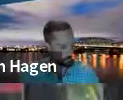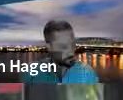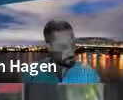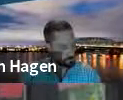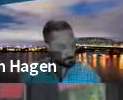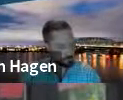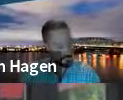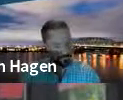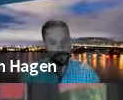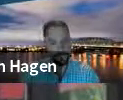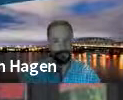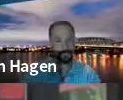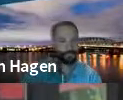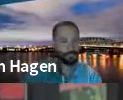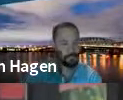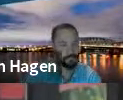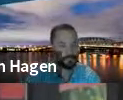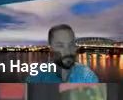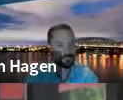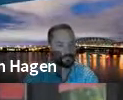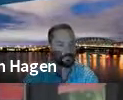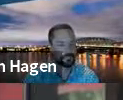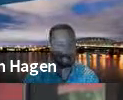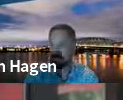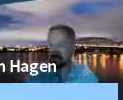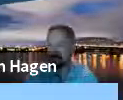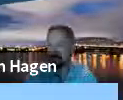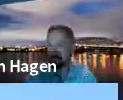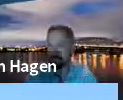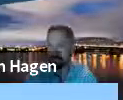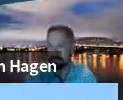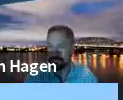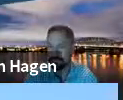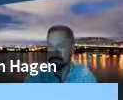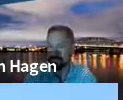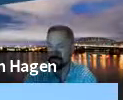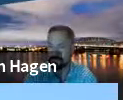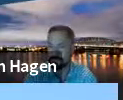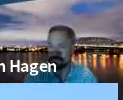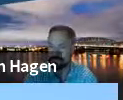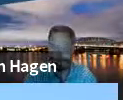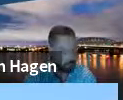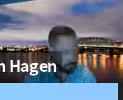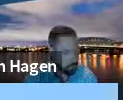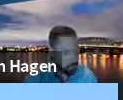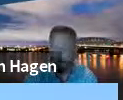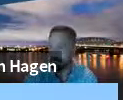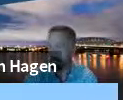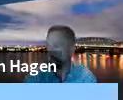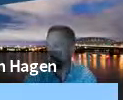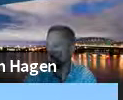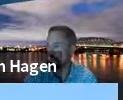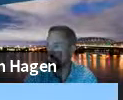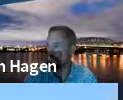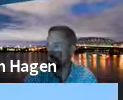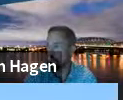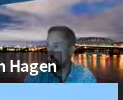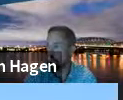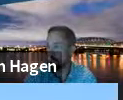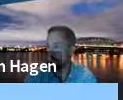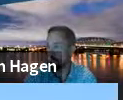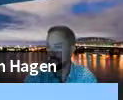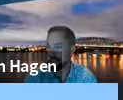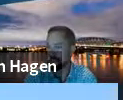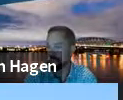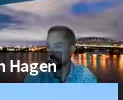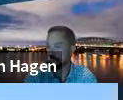visitors and citizens alike can go to. When the last Korean restaurant in Clark County closed a few years ago, for